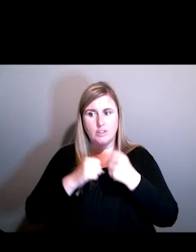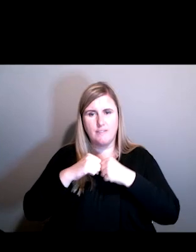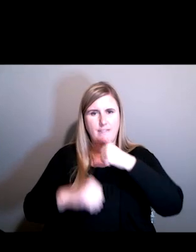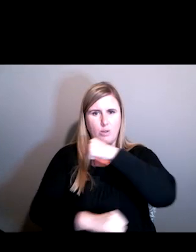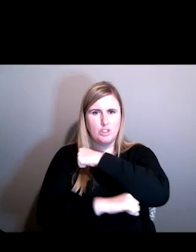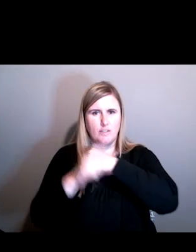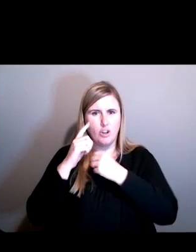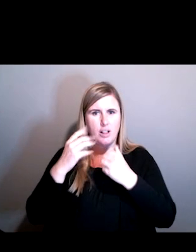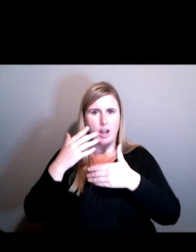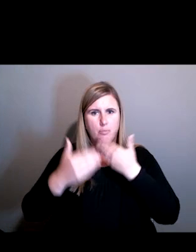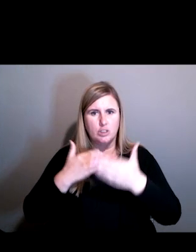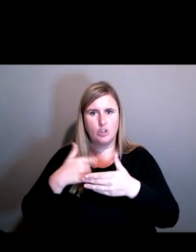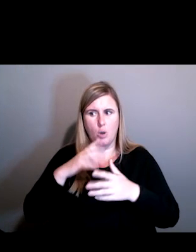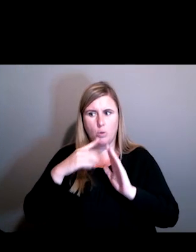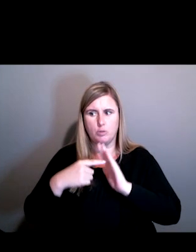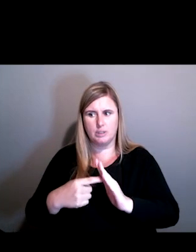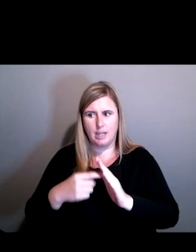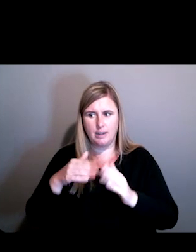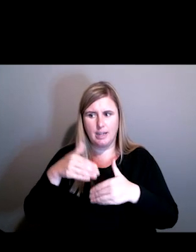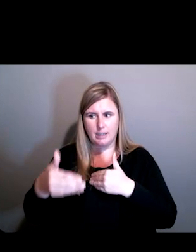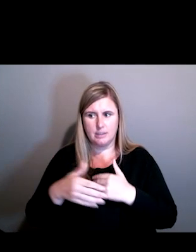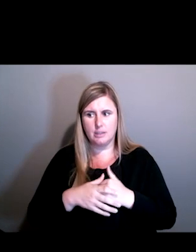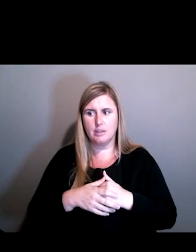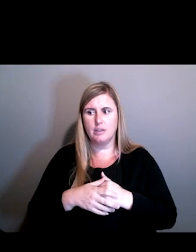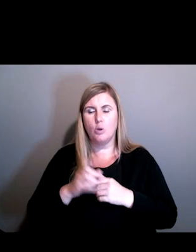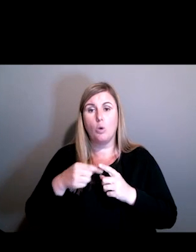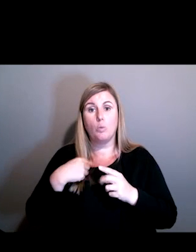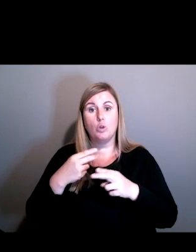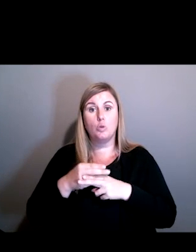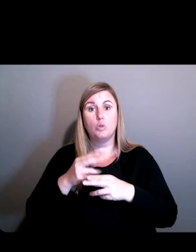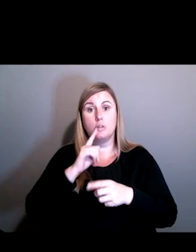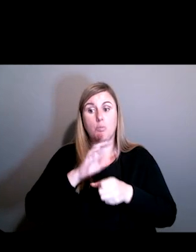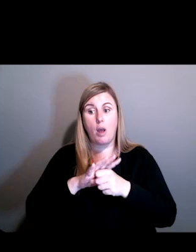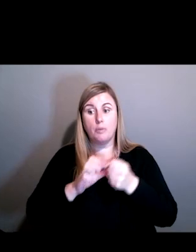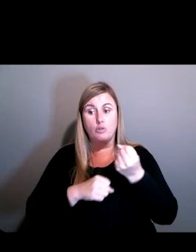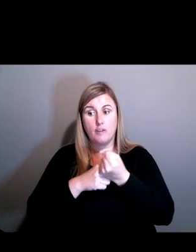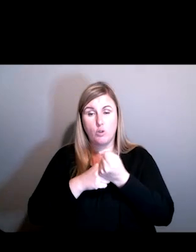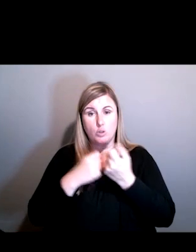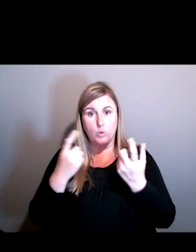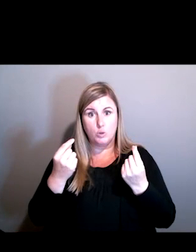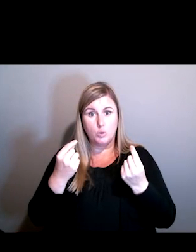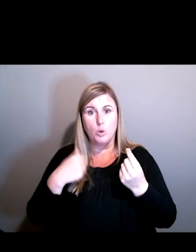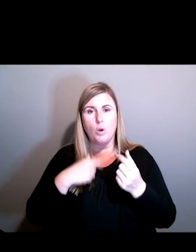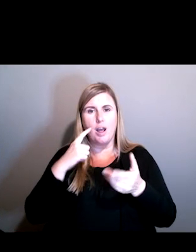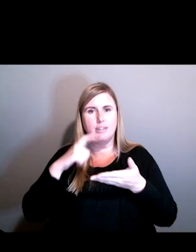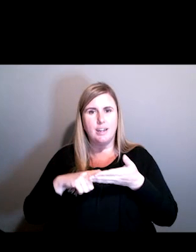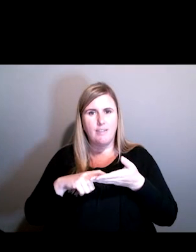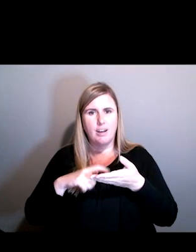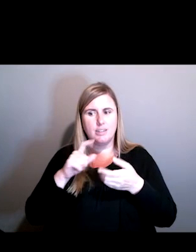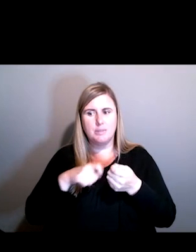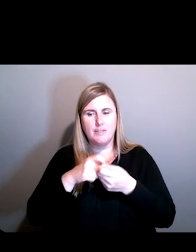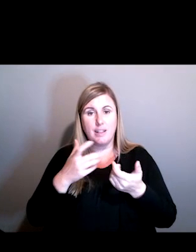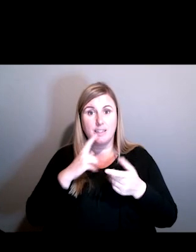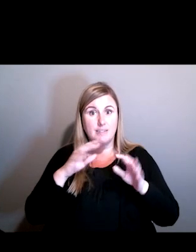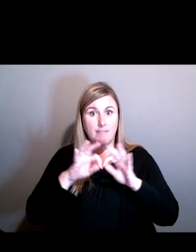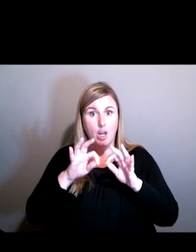is foundational for a lot of the procedures that I'm going to present on next. So when we use a promise reinforcer, what we're doing is we're identifying